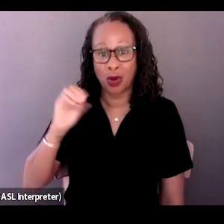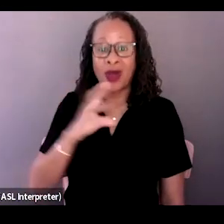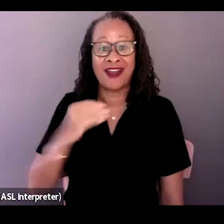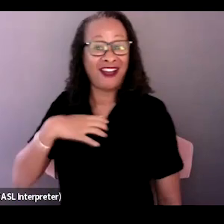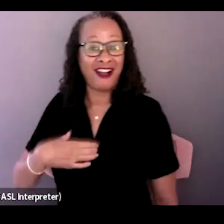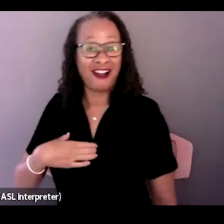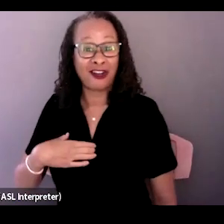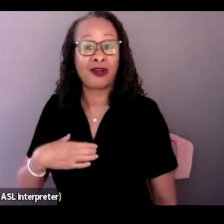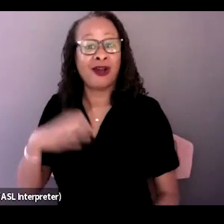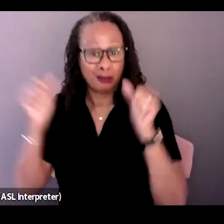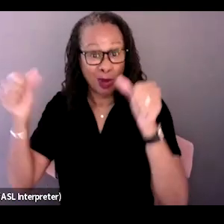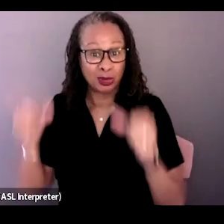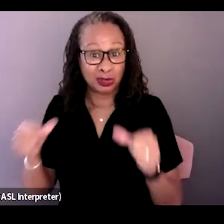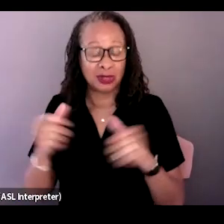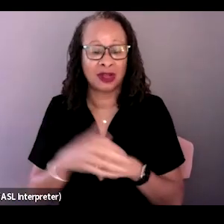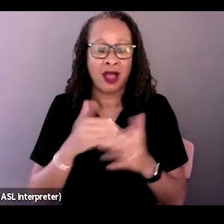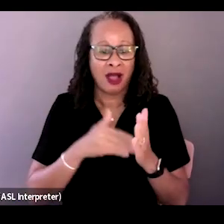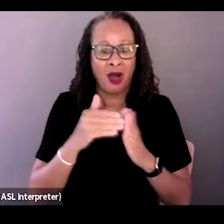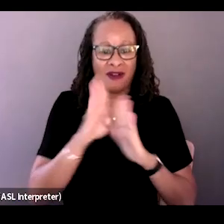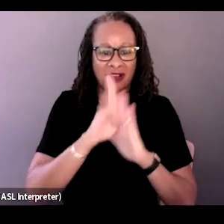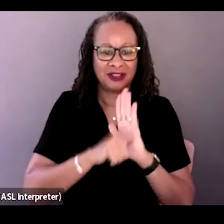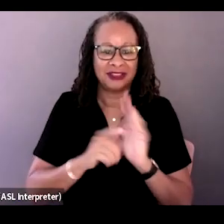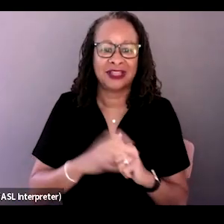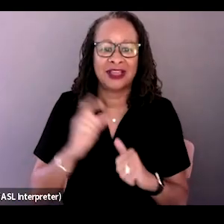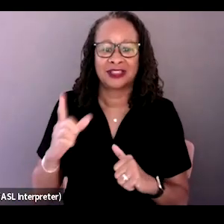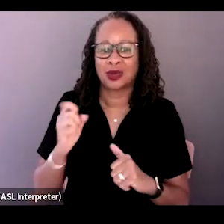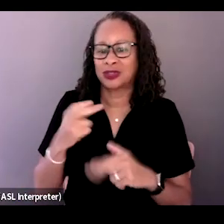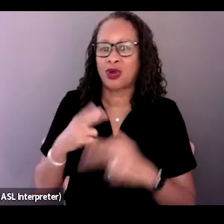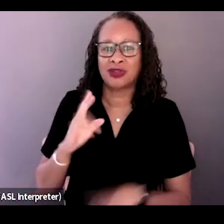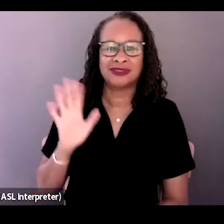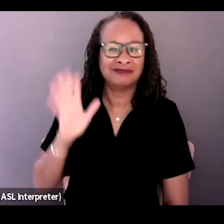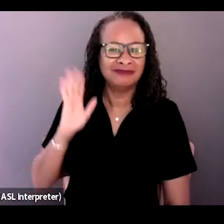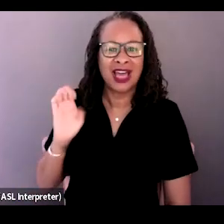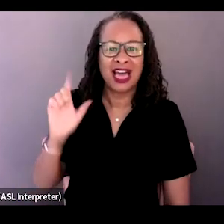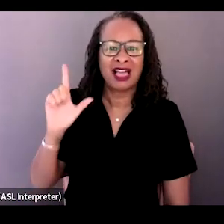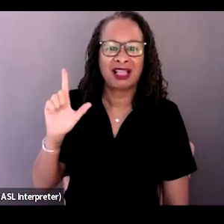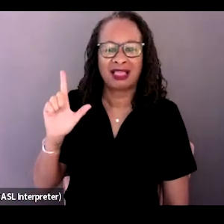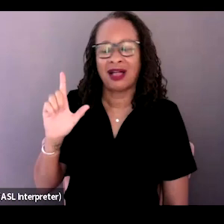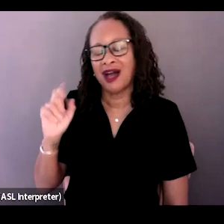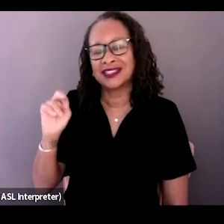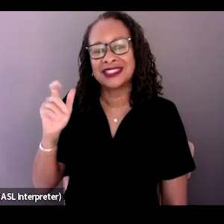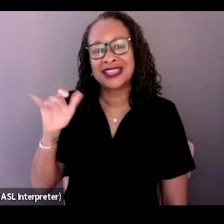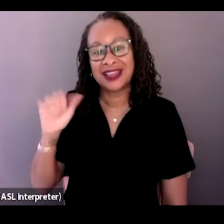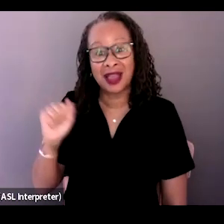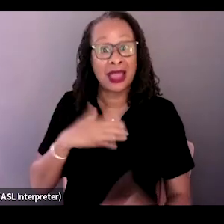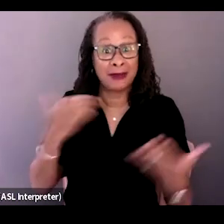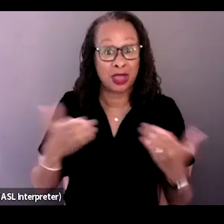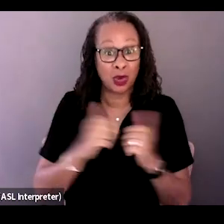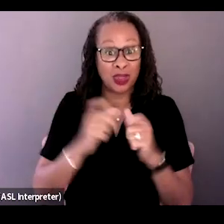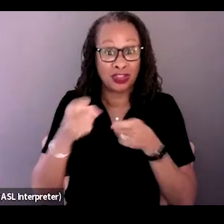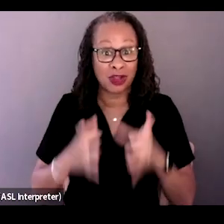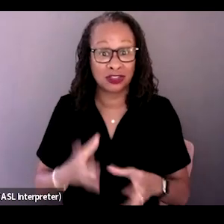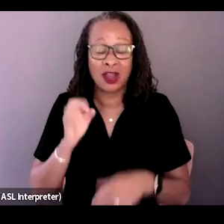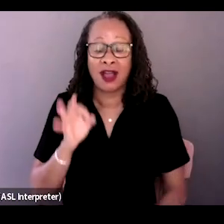poster, a Argentine hunger poster, so it's called El Ansia, sitting behind me. And I'm here with the director